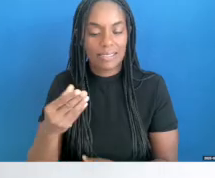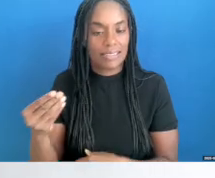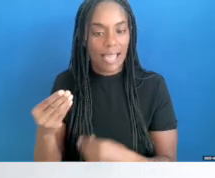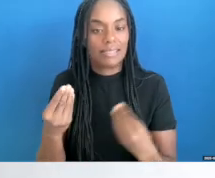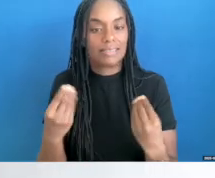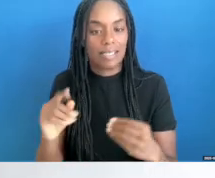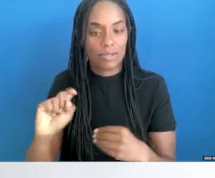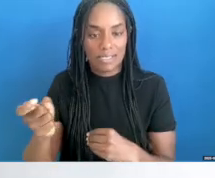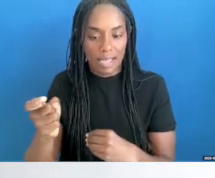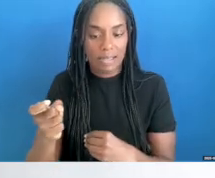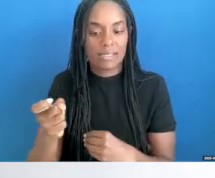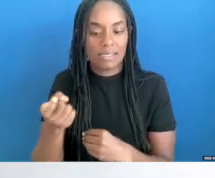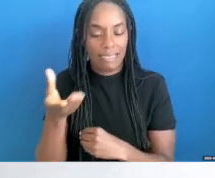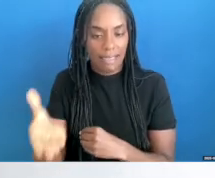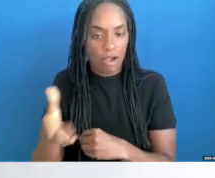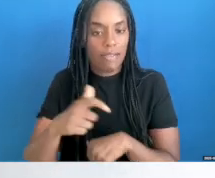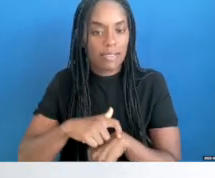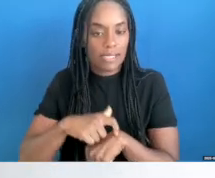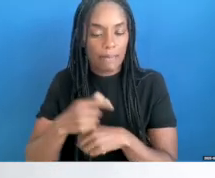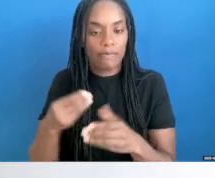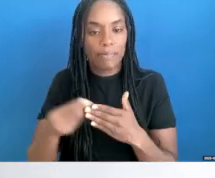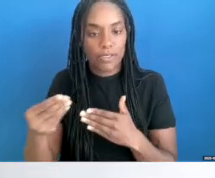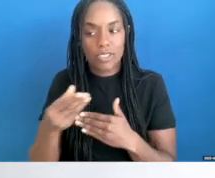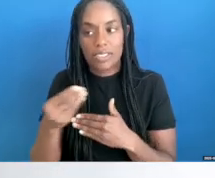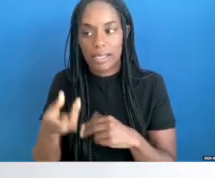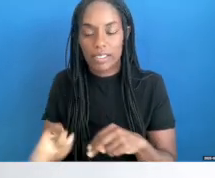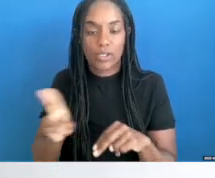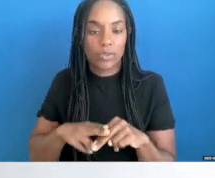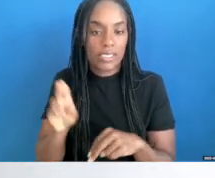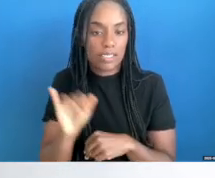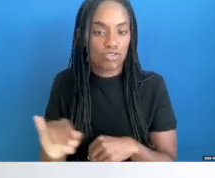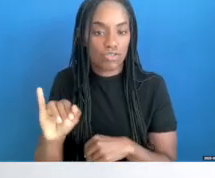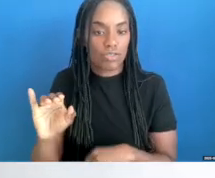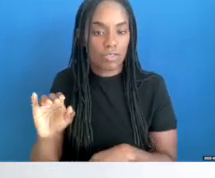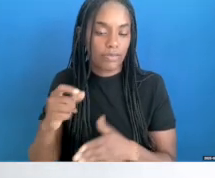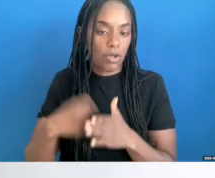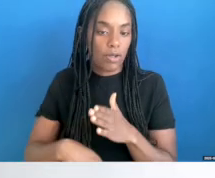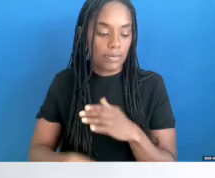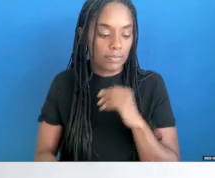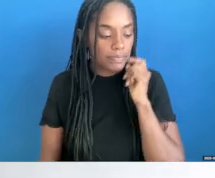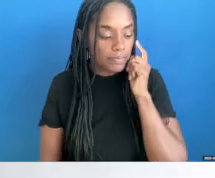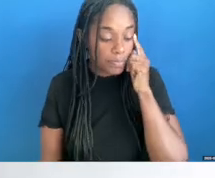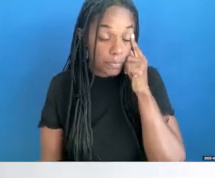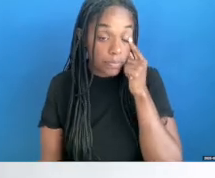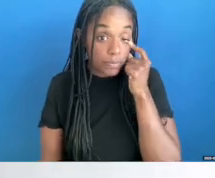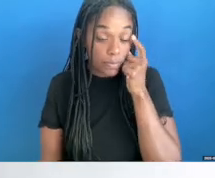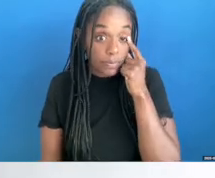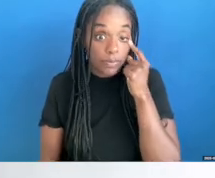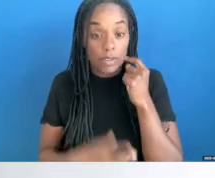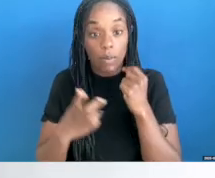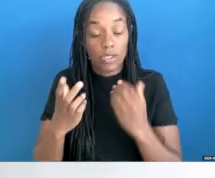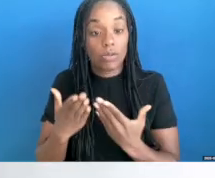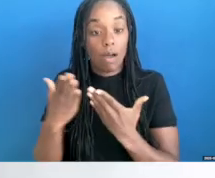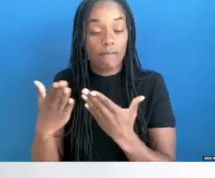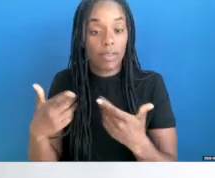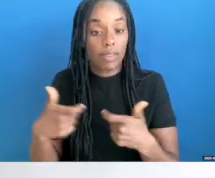of purchase. Also increased insurance costs. And then I'd also like to offer that the